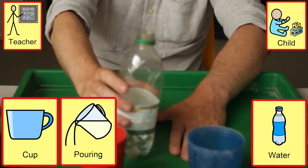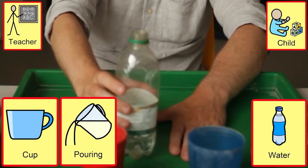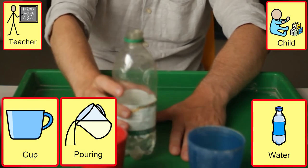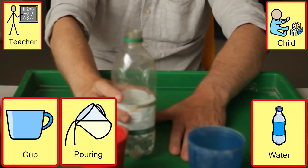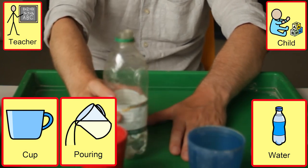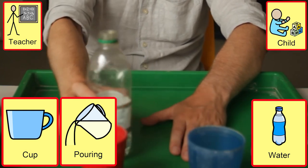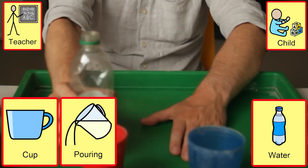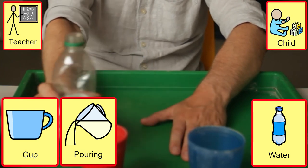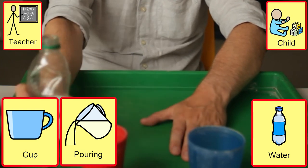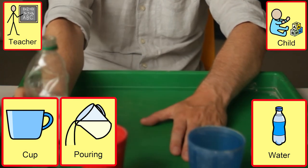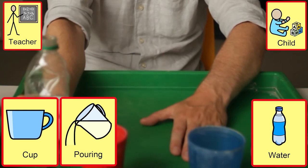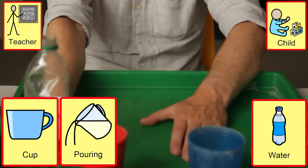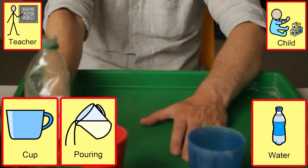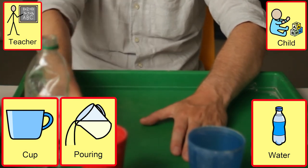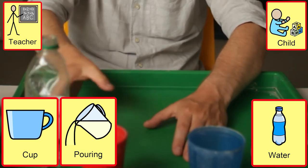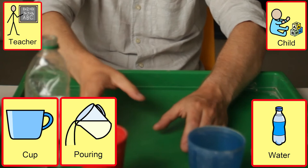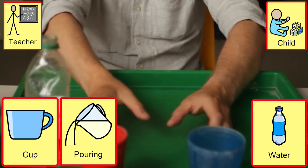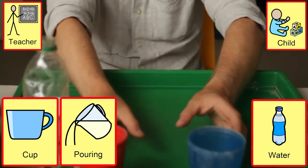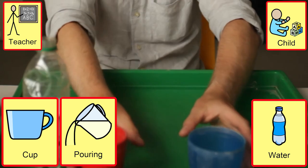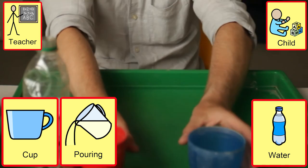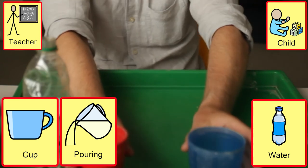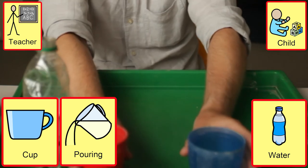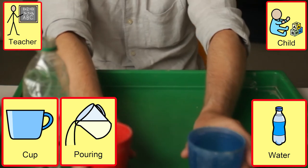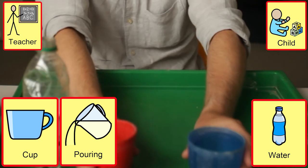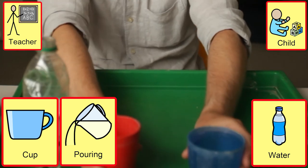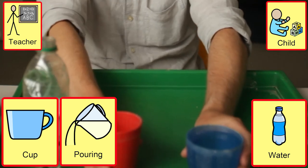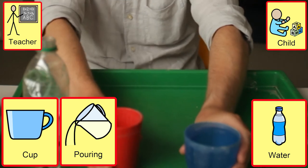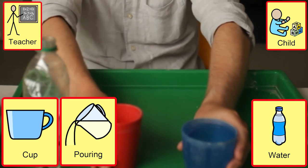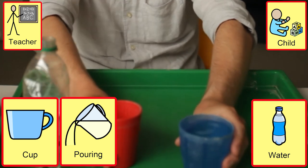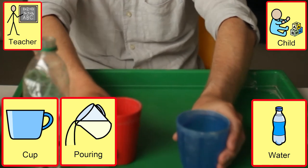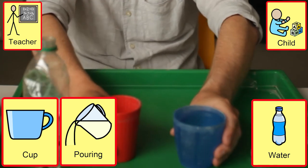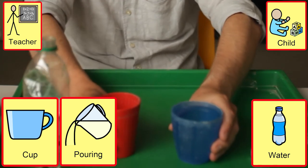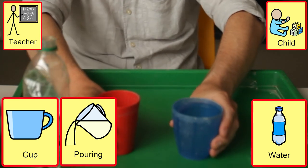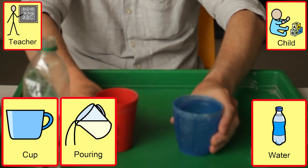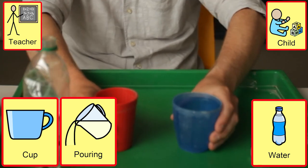will typically end in exploring the water with their hands.